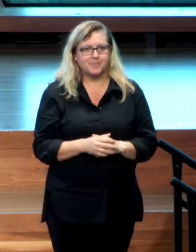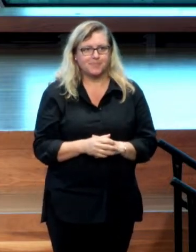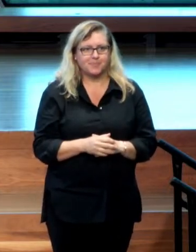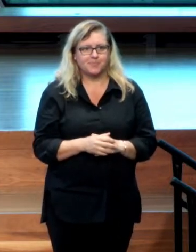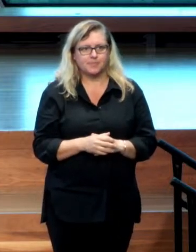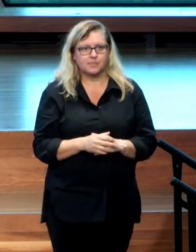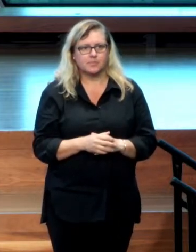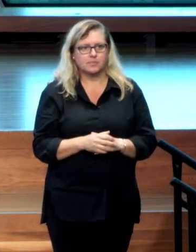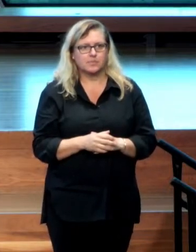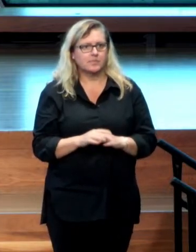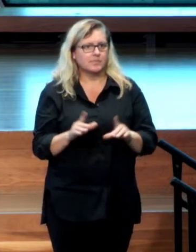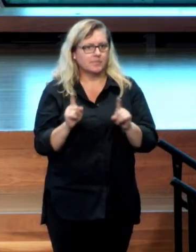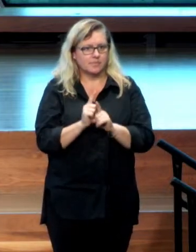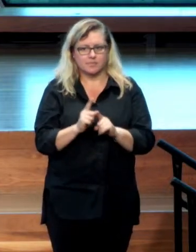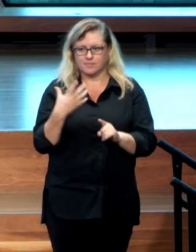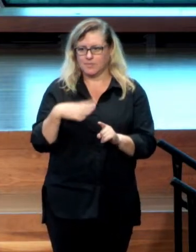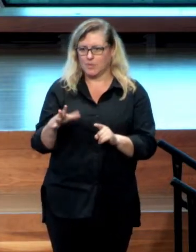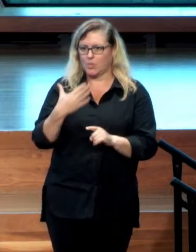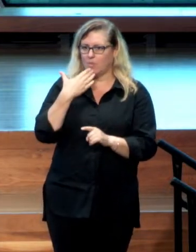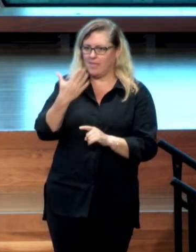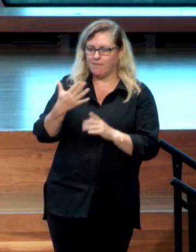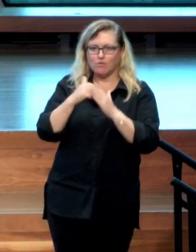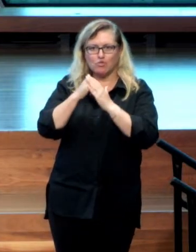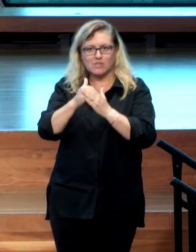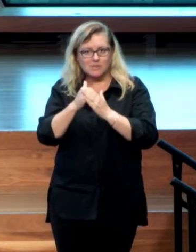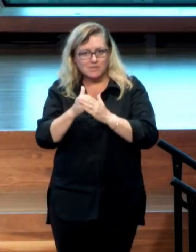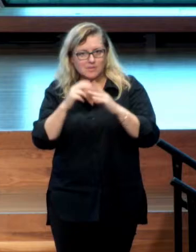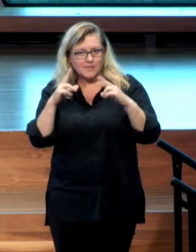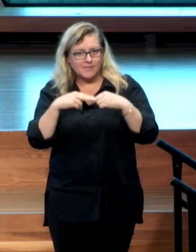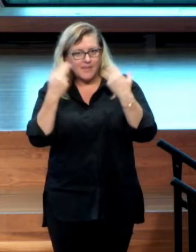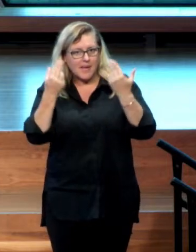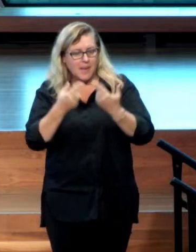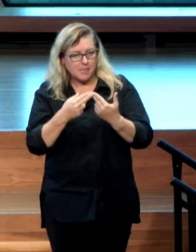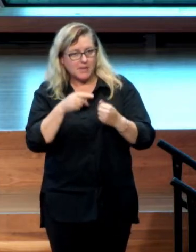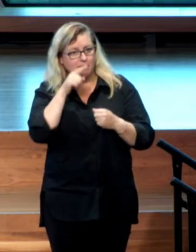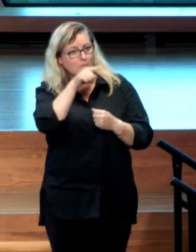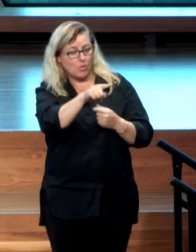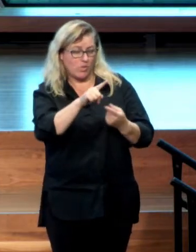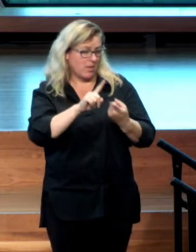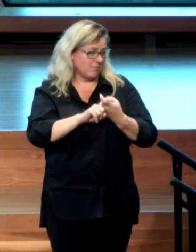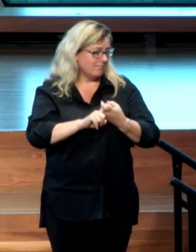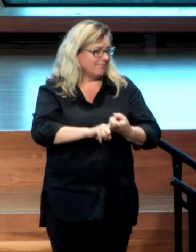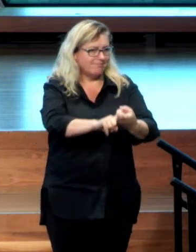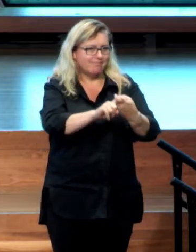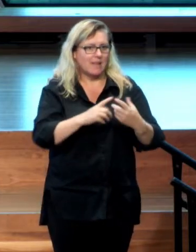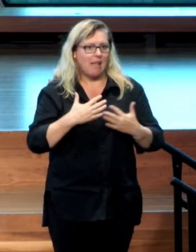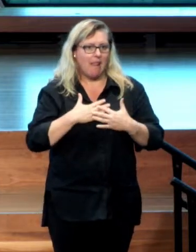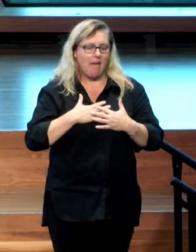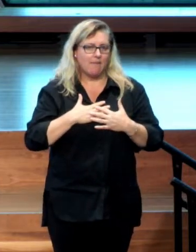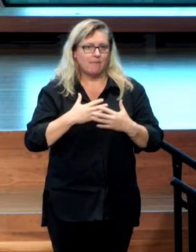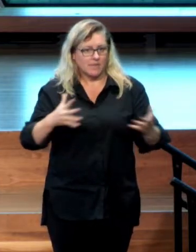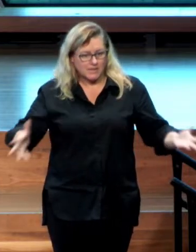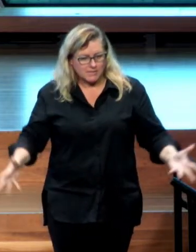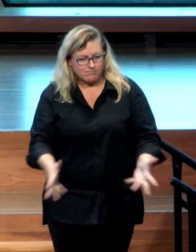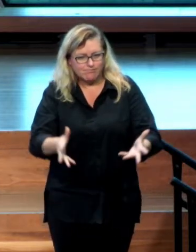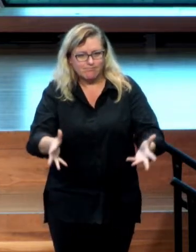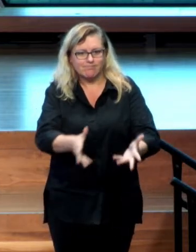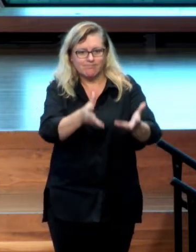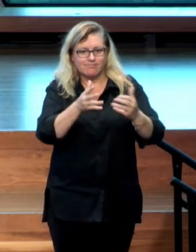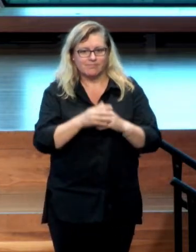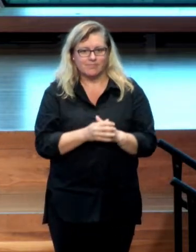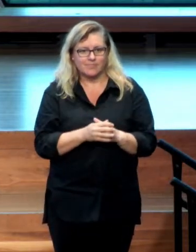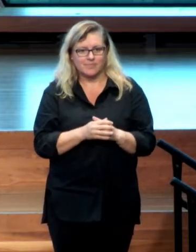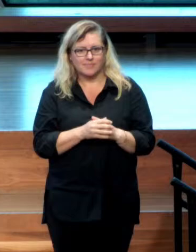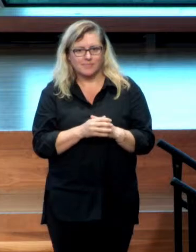I would also like to thank my friends and family for the unconditional love and encouragement. You're the fountainhead